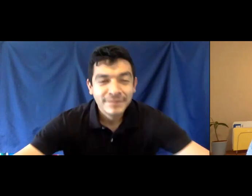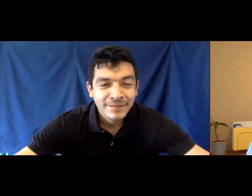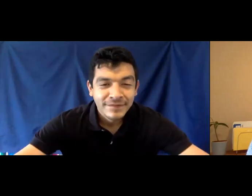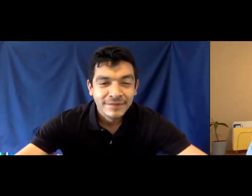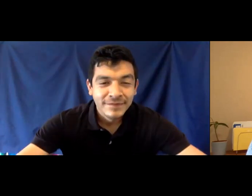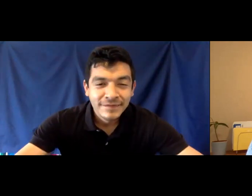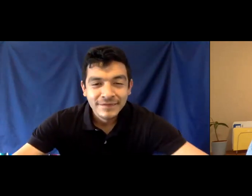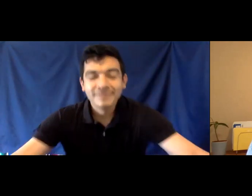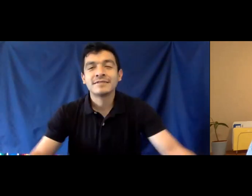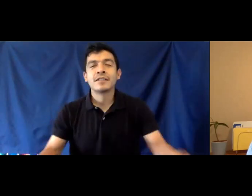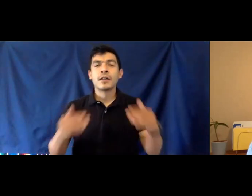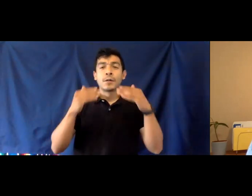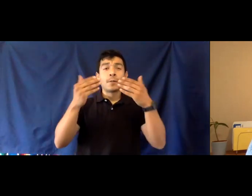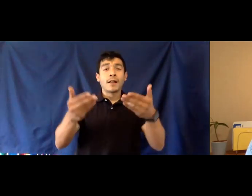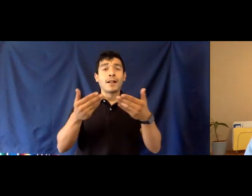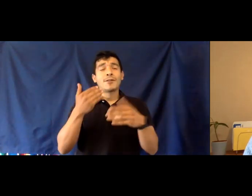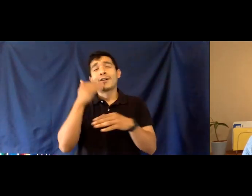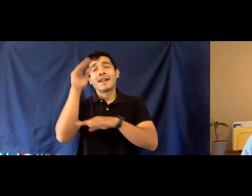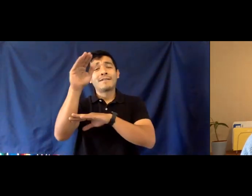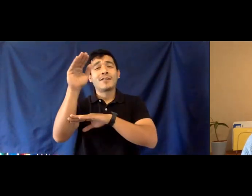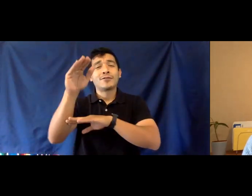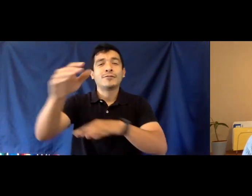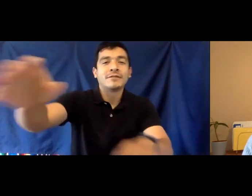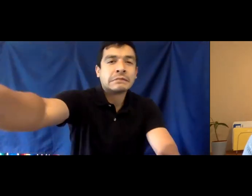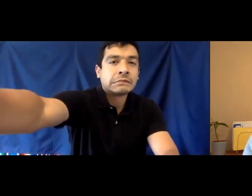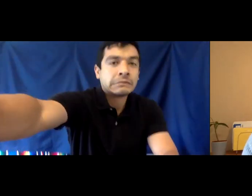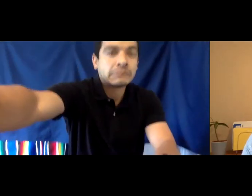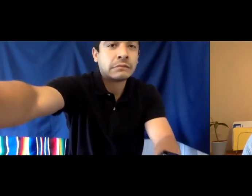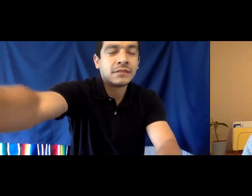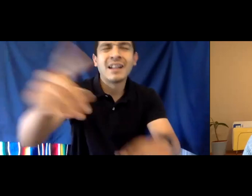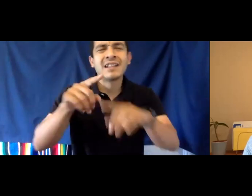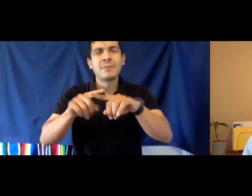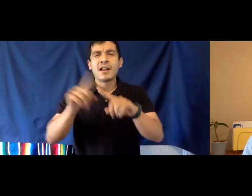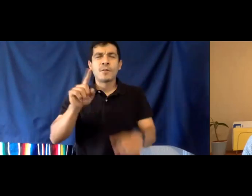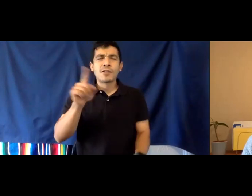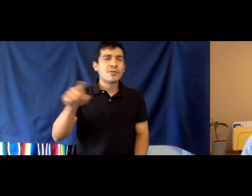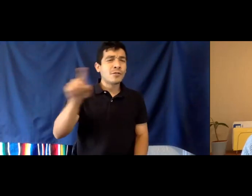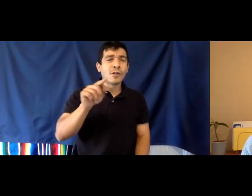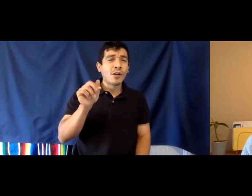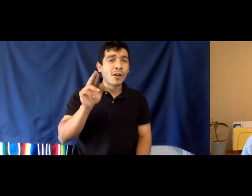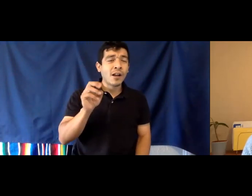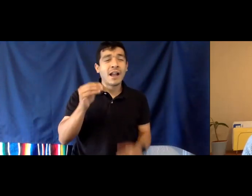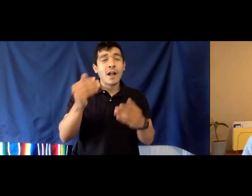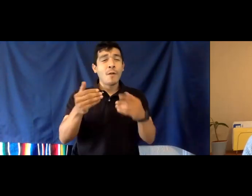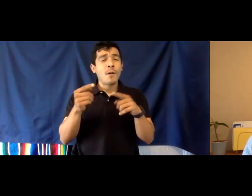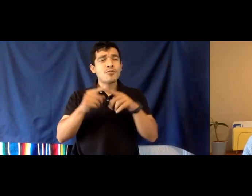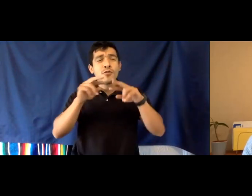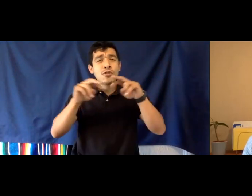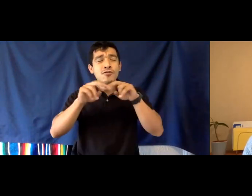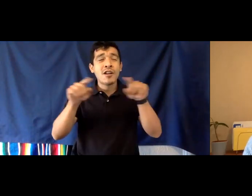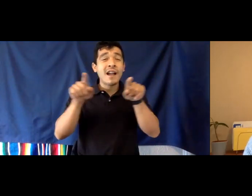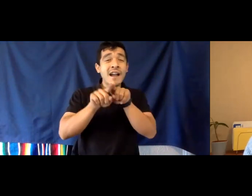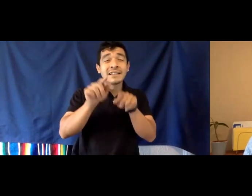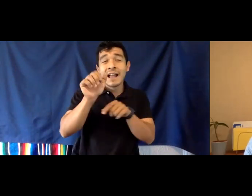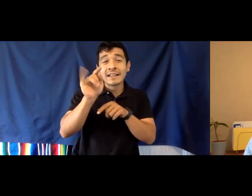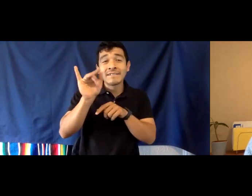Welcome. Good morning, good afternoon, depending on where you are. And welcome to Research as Activism, Studying